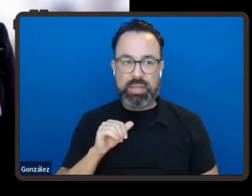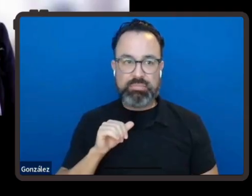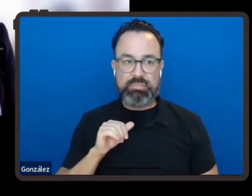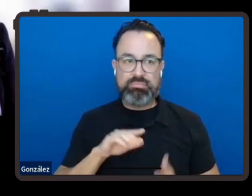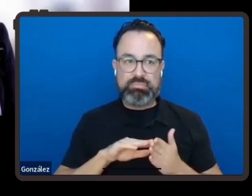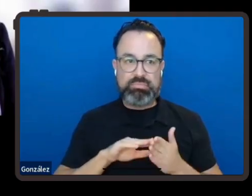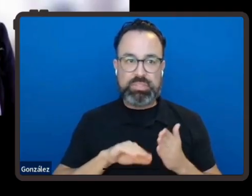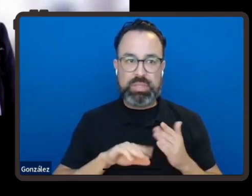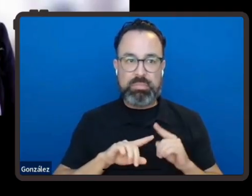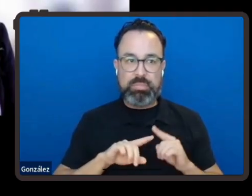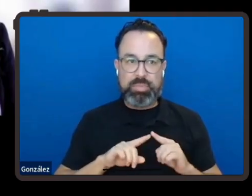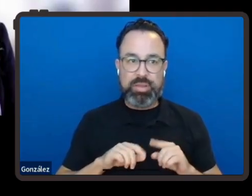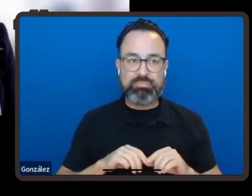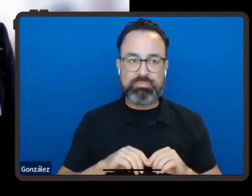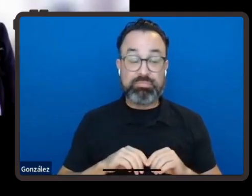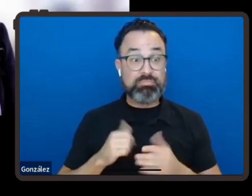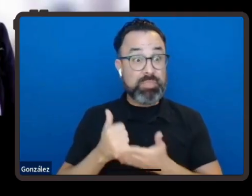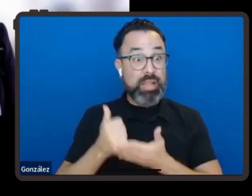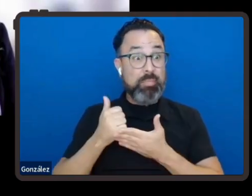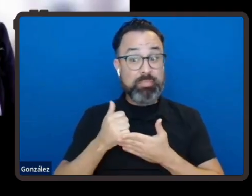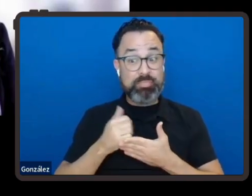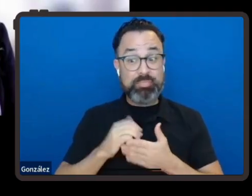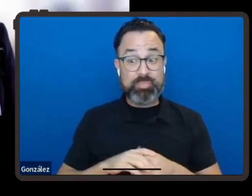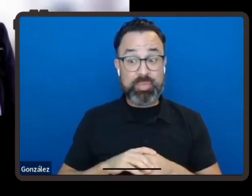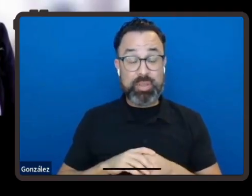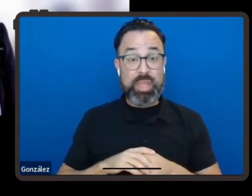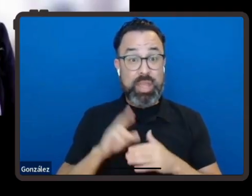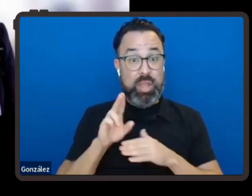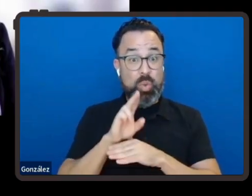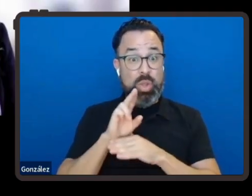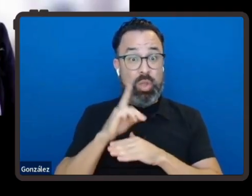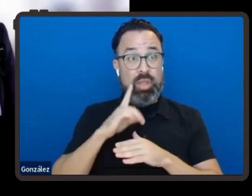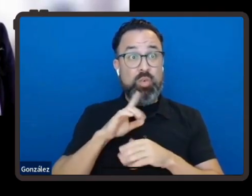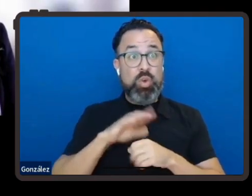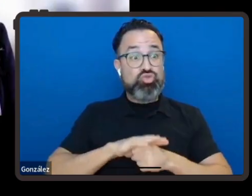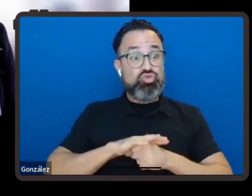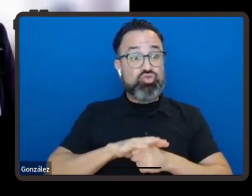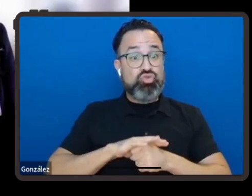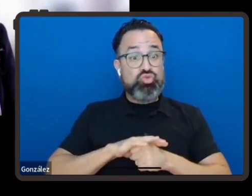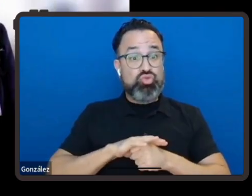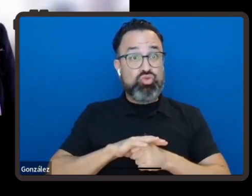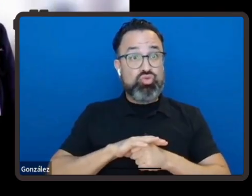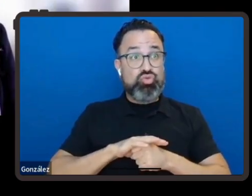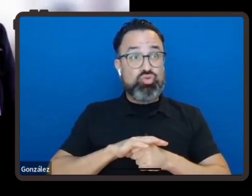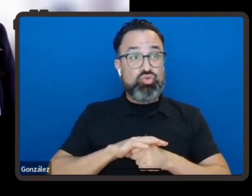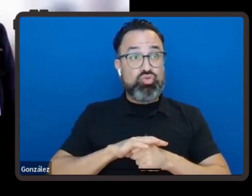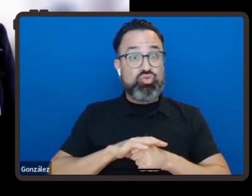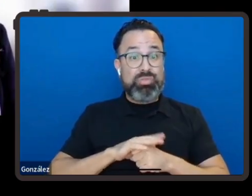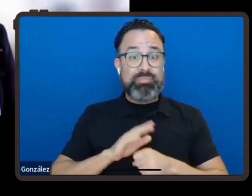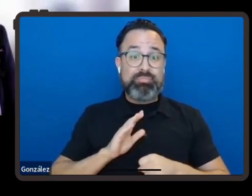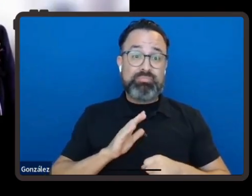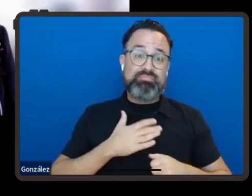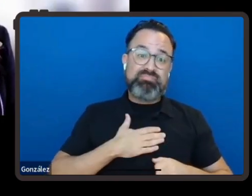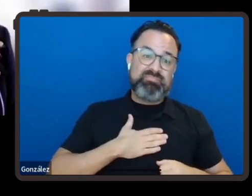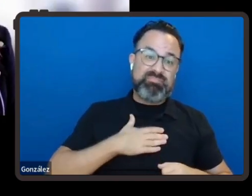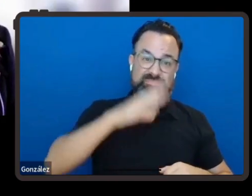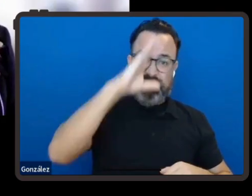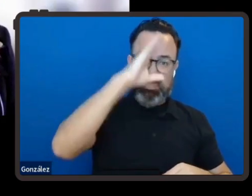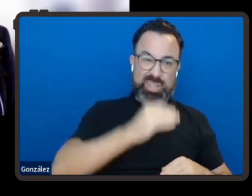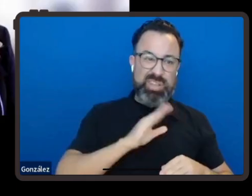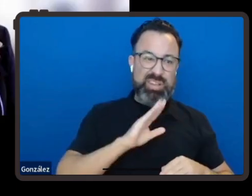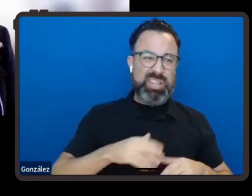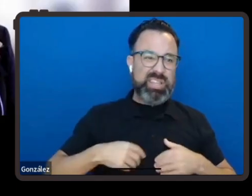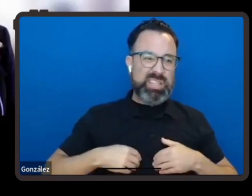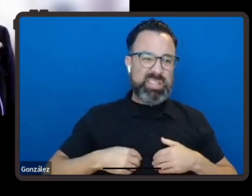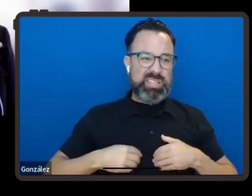yeah, it's useful. We used it for stress. It didn't work for our son for the GI problems, but